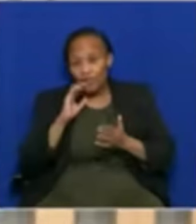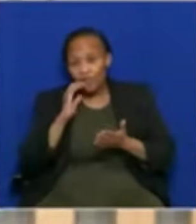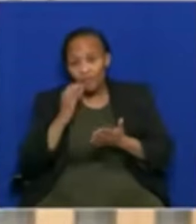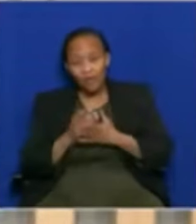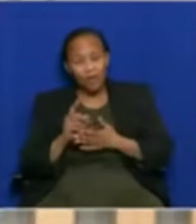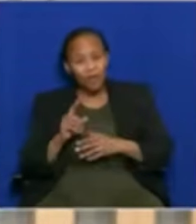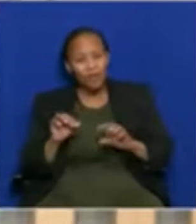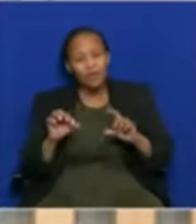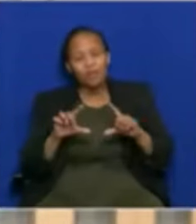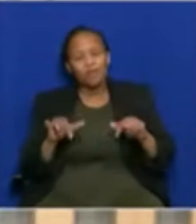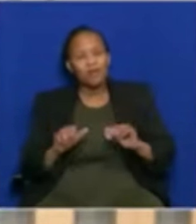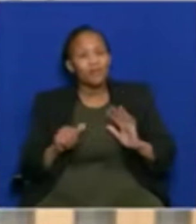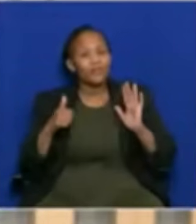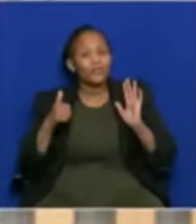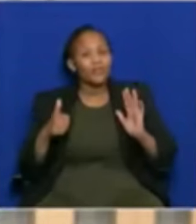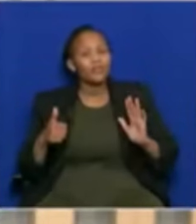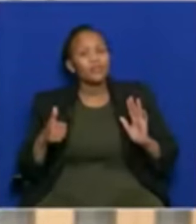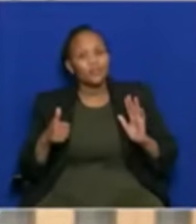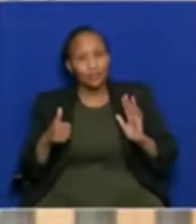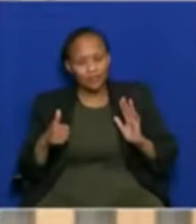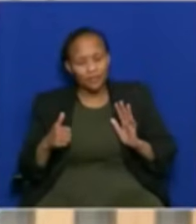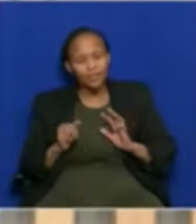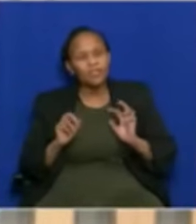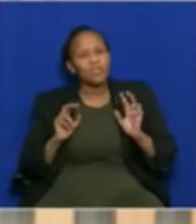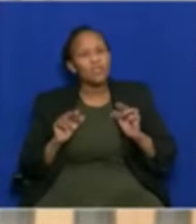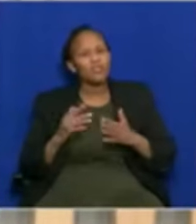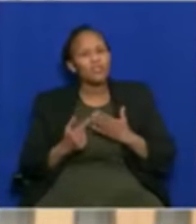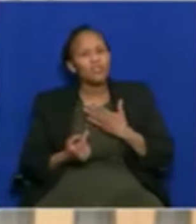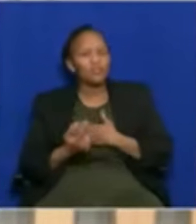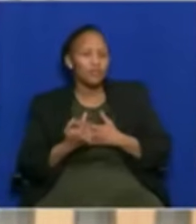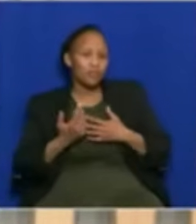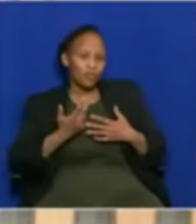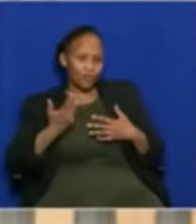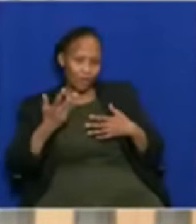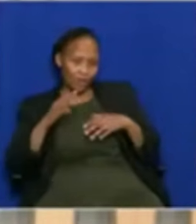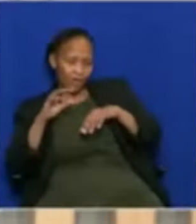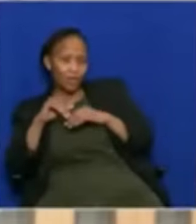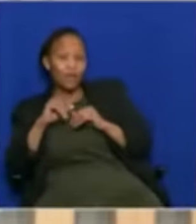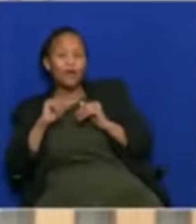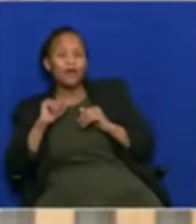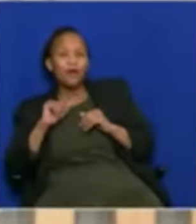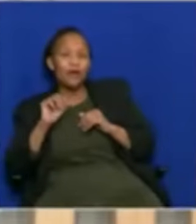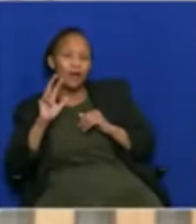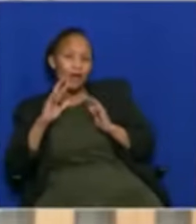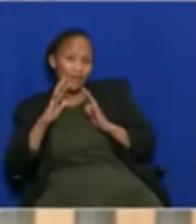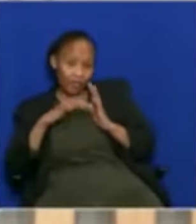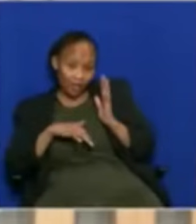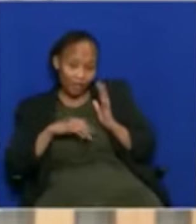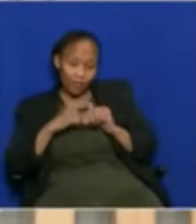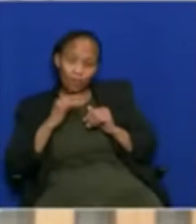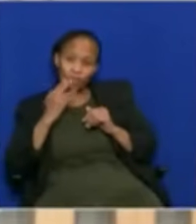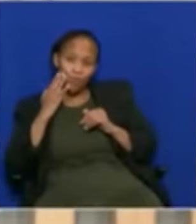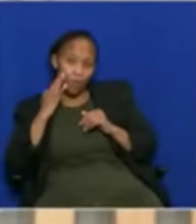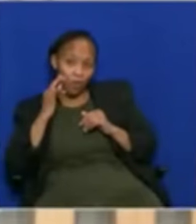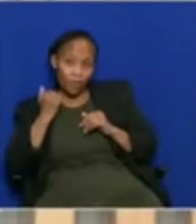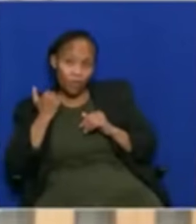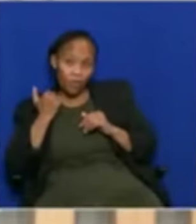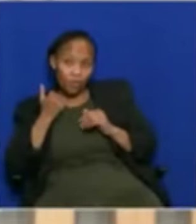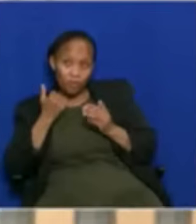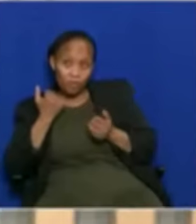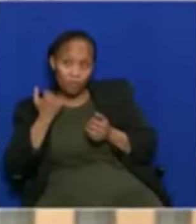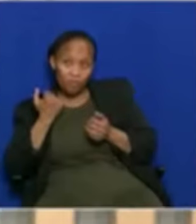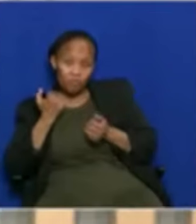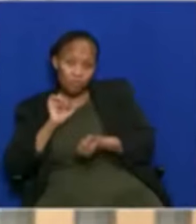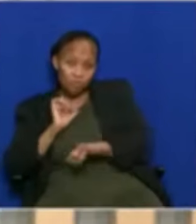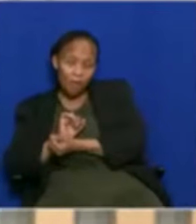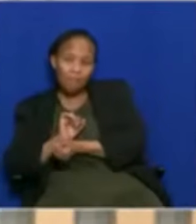issue you raised in your affidavit when you sought the arrest warrant, to the effect that this is a very